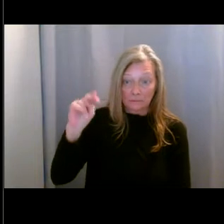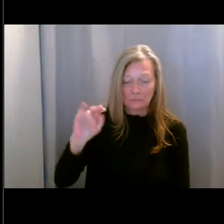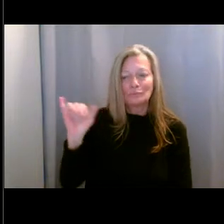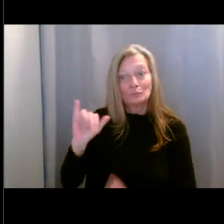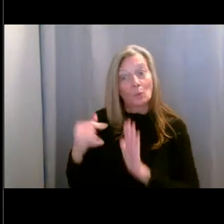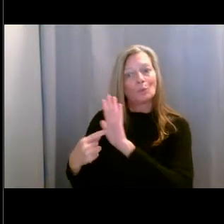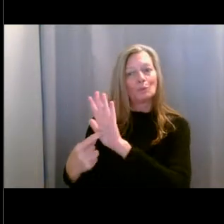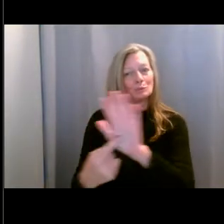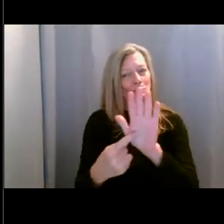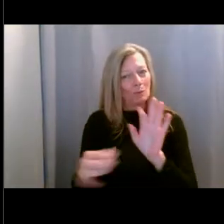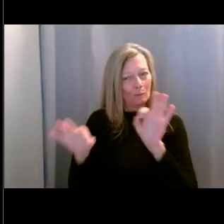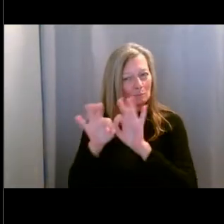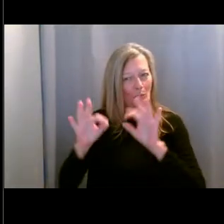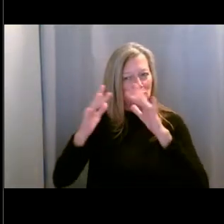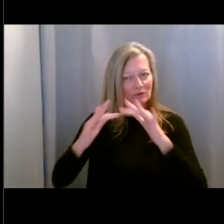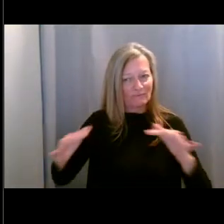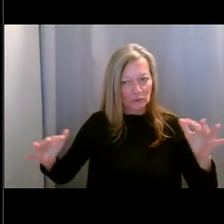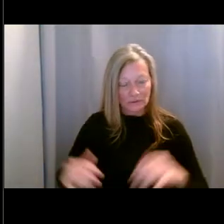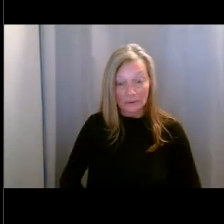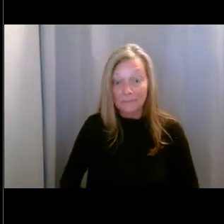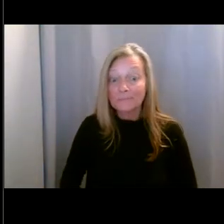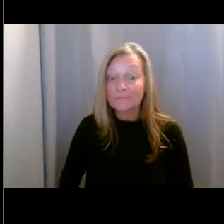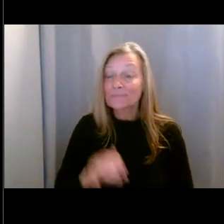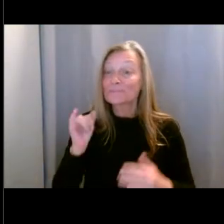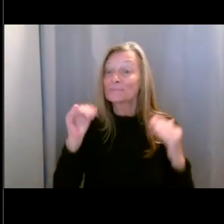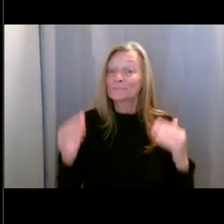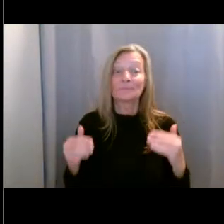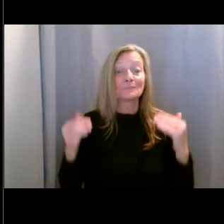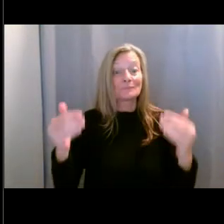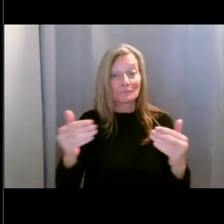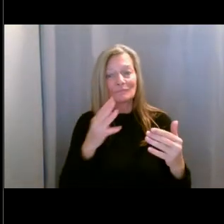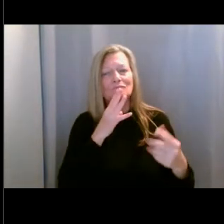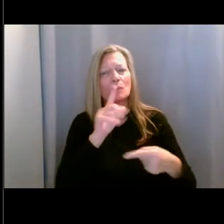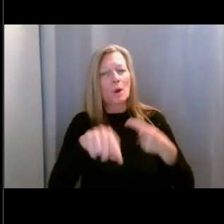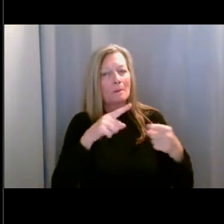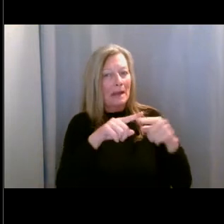Okay, so let's move on and talk about accessibility.